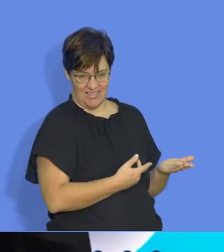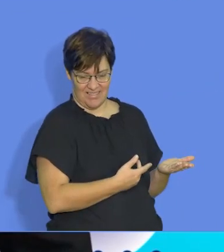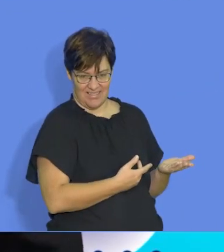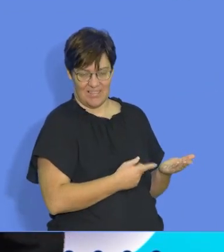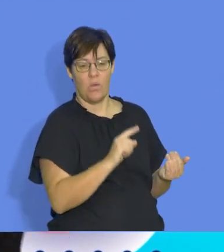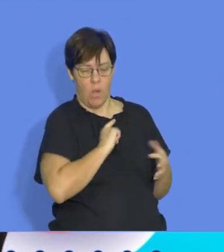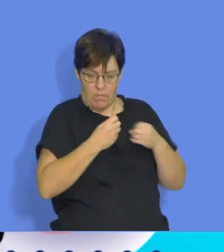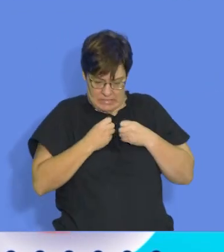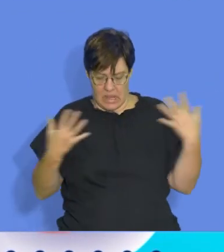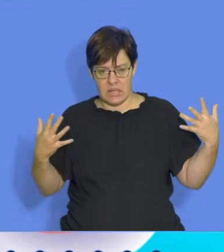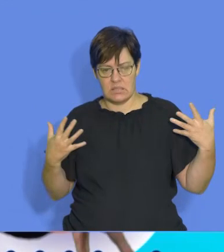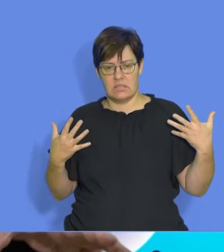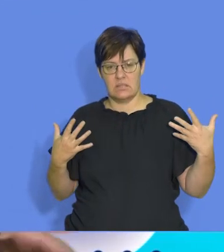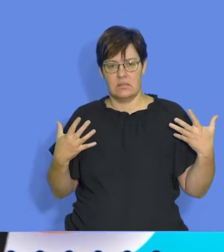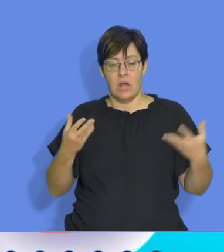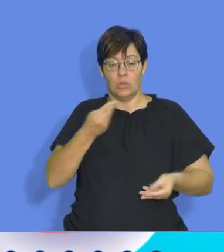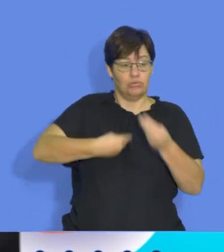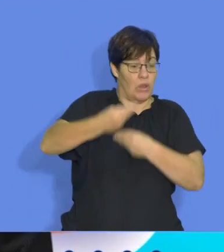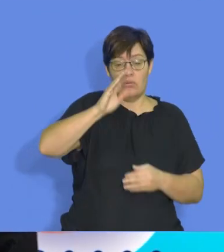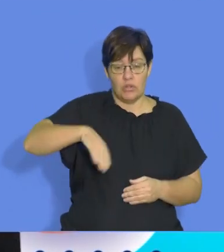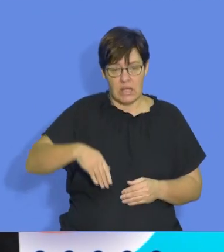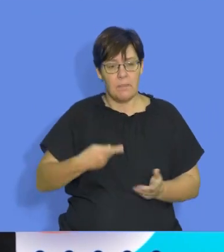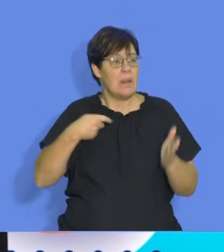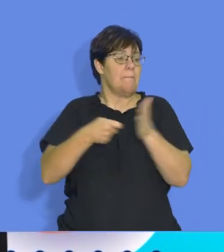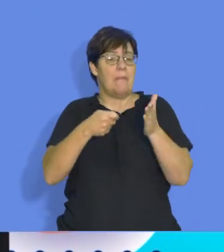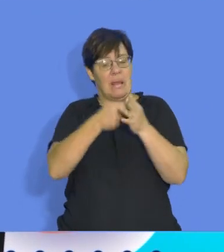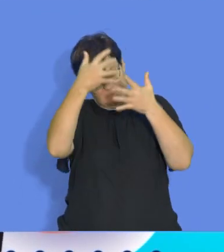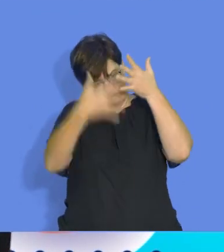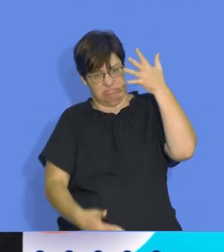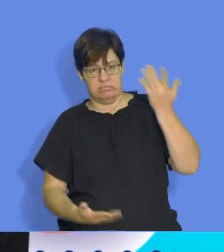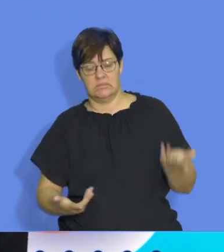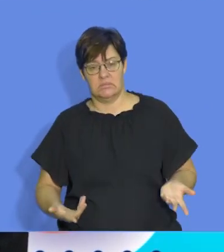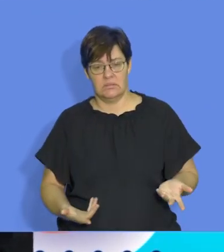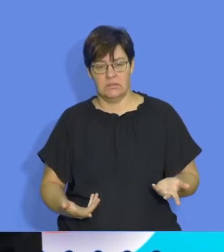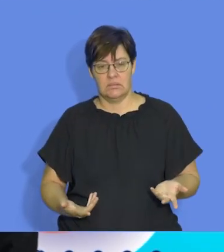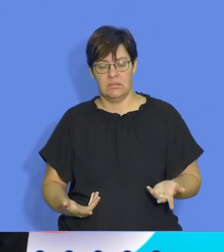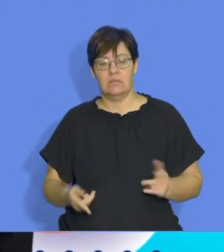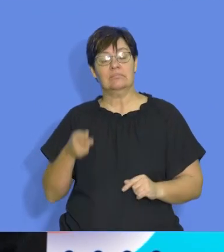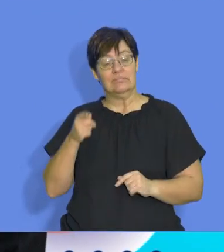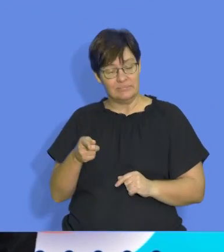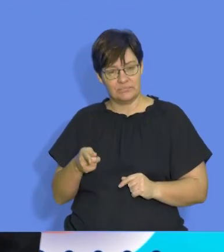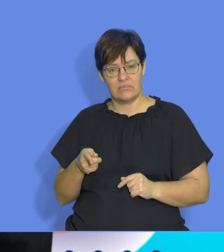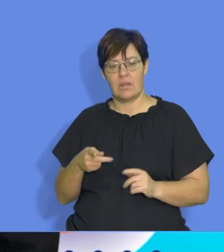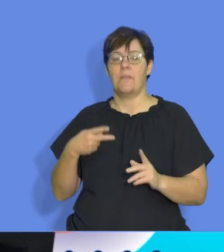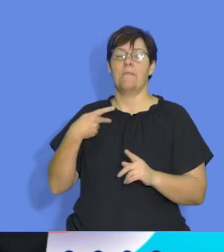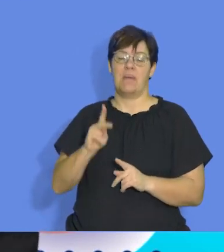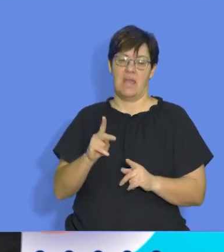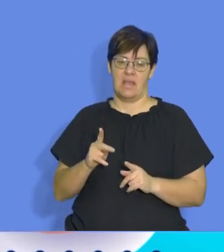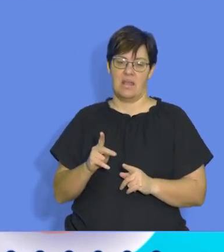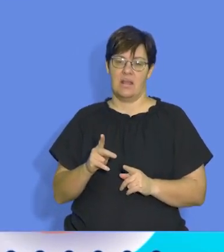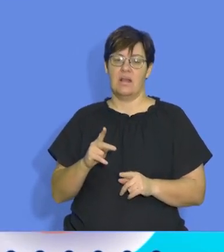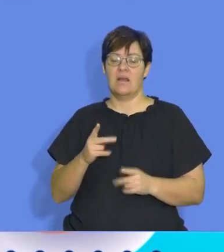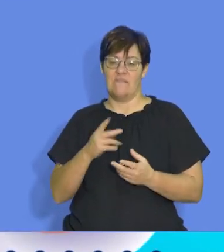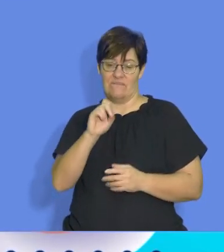have started. They haven't started trading as yet, but yet they have bought goods and services on which they have paid the necessary